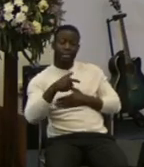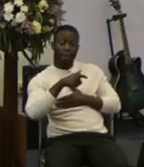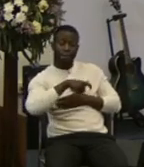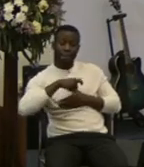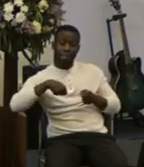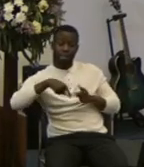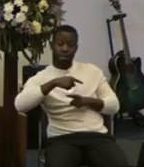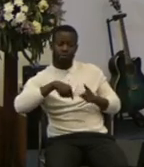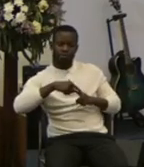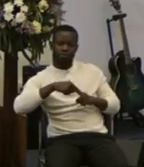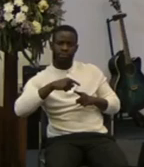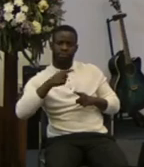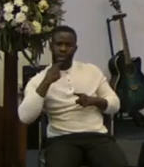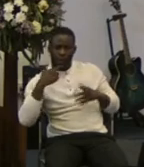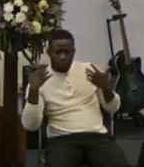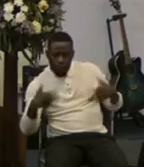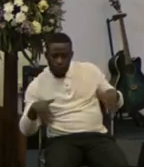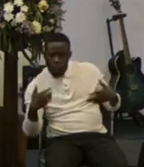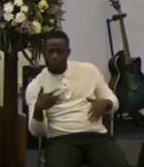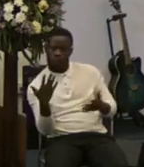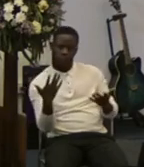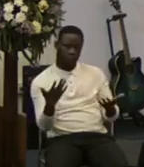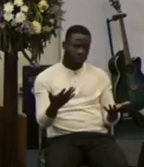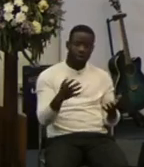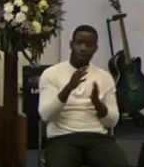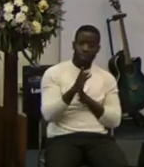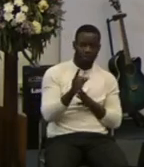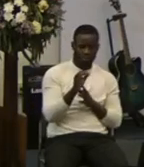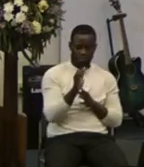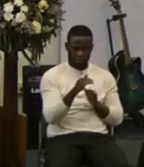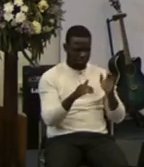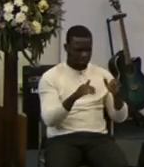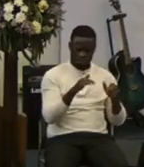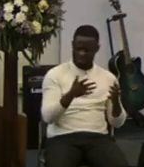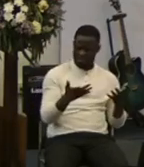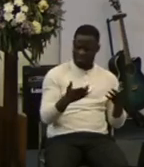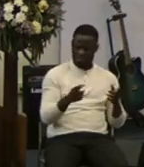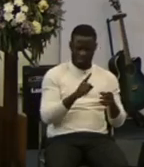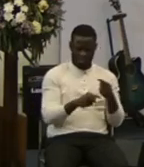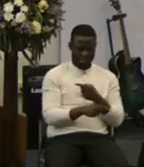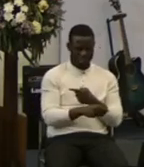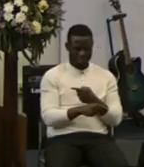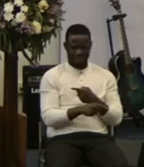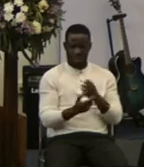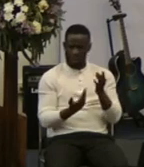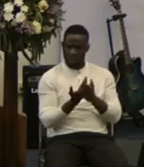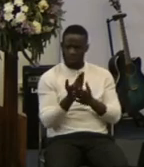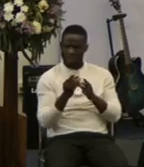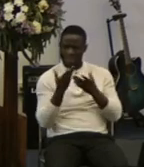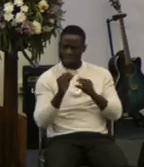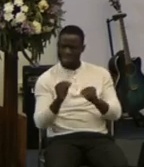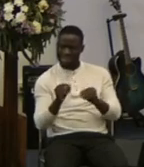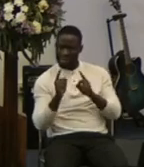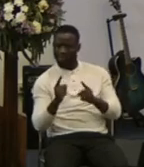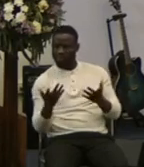people were all so amazed that they asked each other, "What is this? A new teaching, and